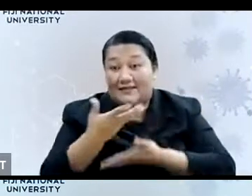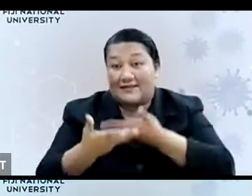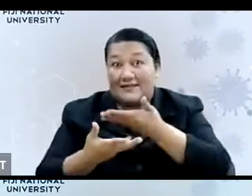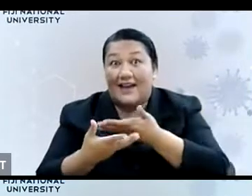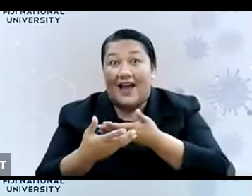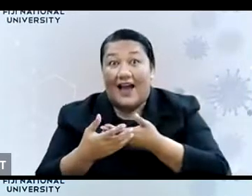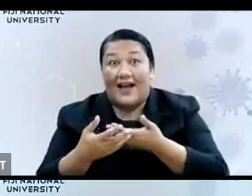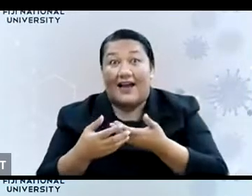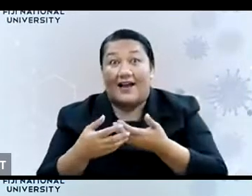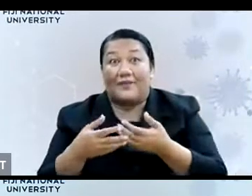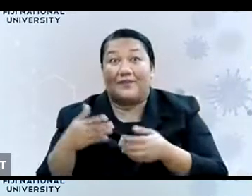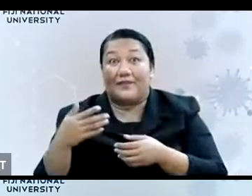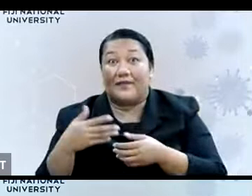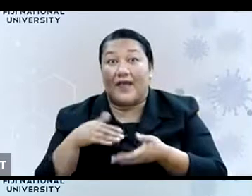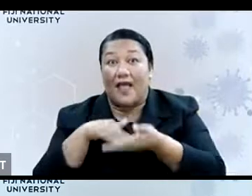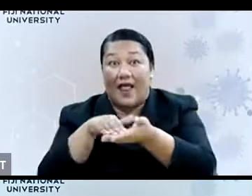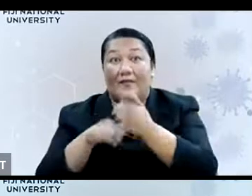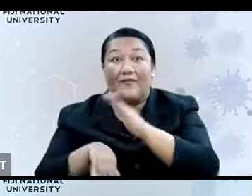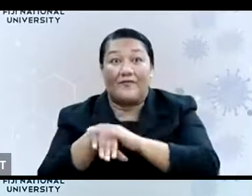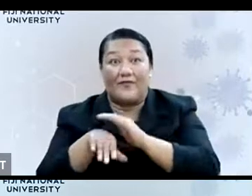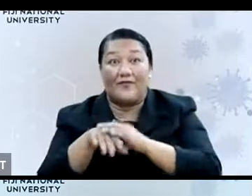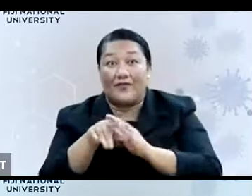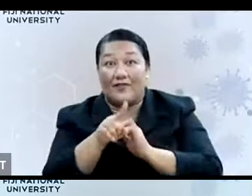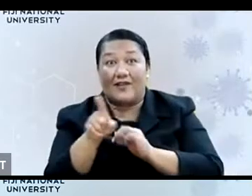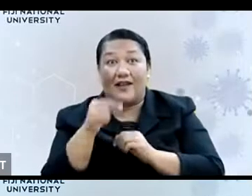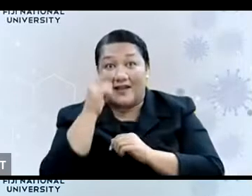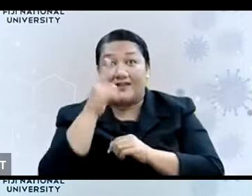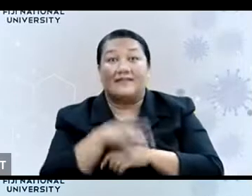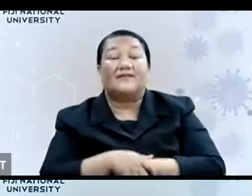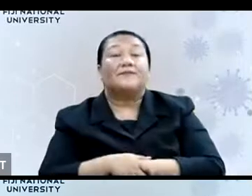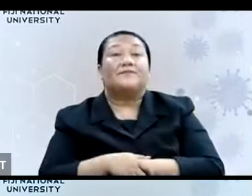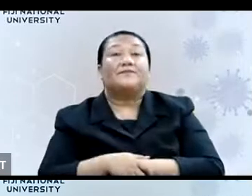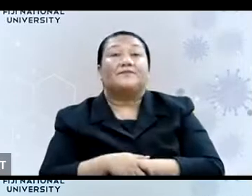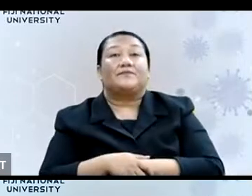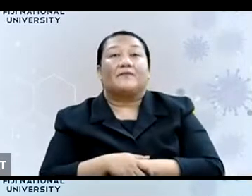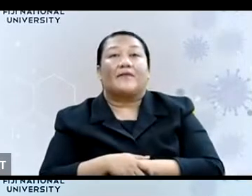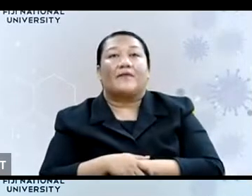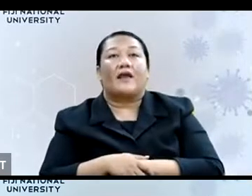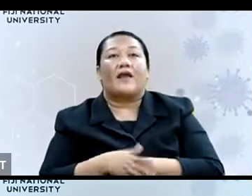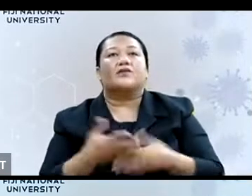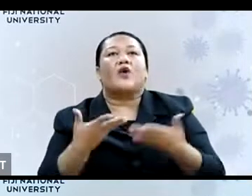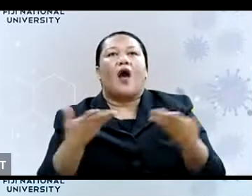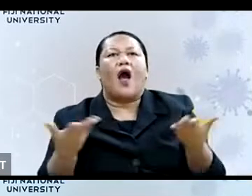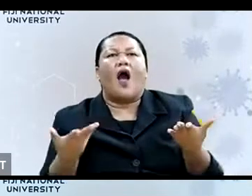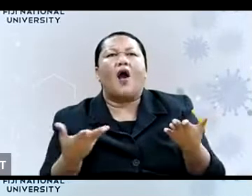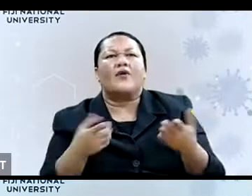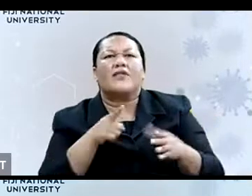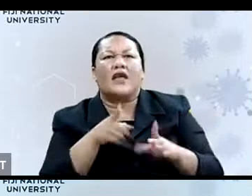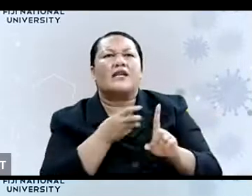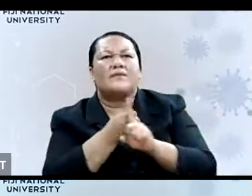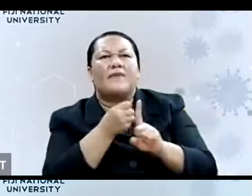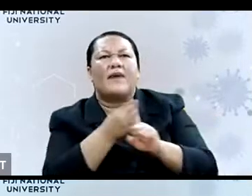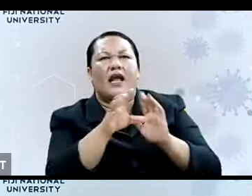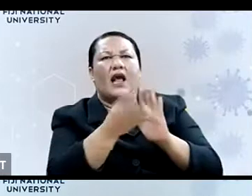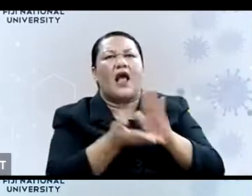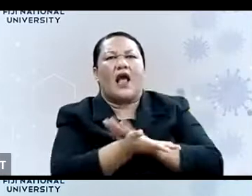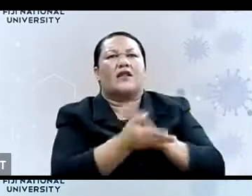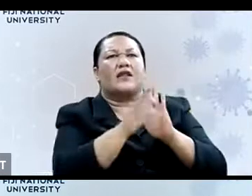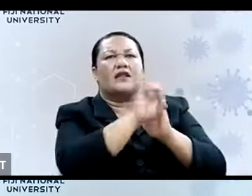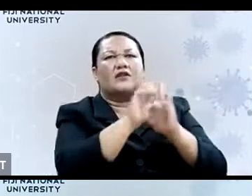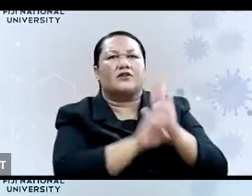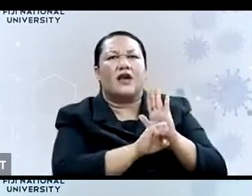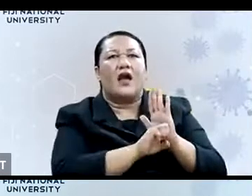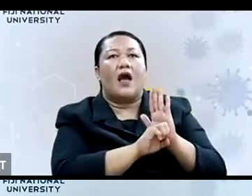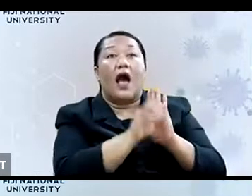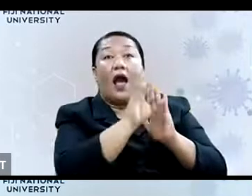the legal position. So Anna, how would that impact in Fiji under the Constitution, with the idea of vaccine passports, having something